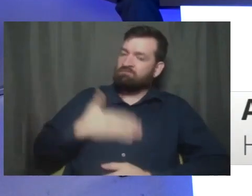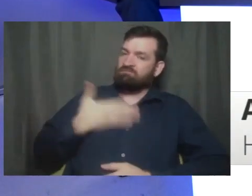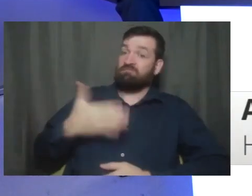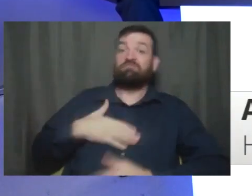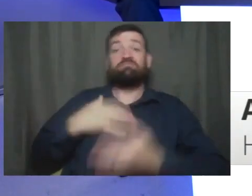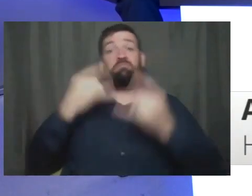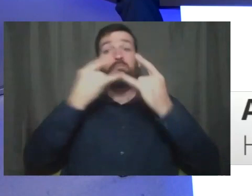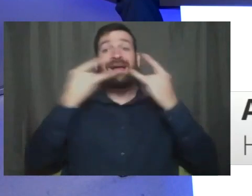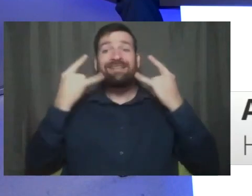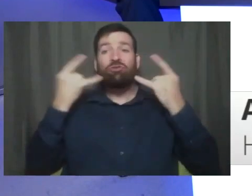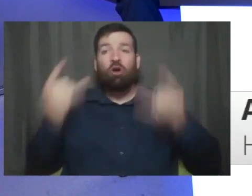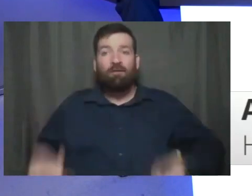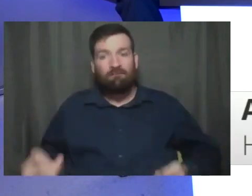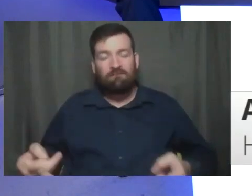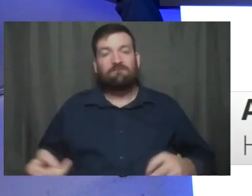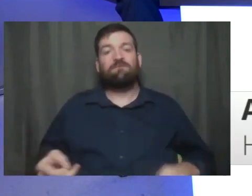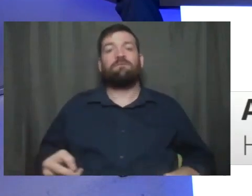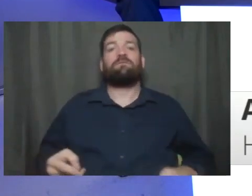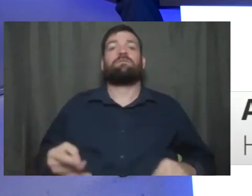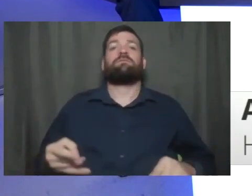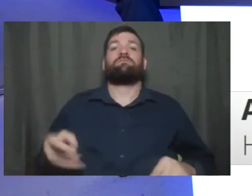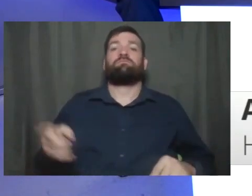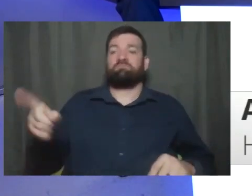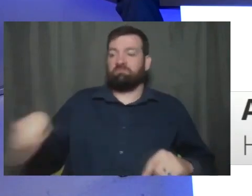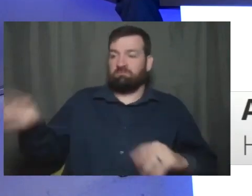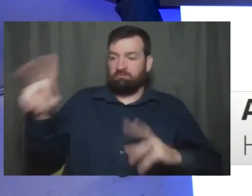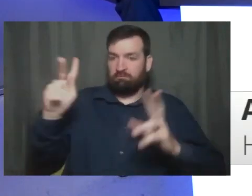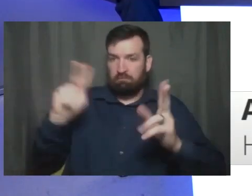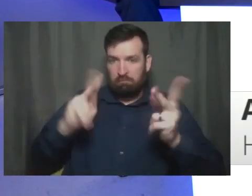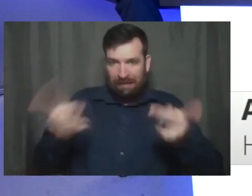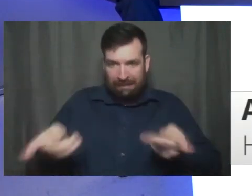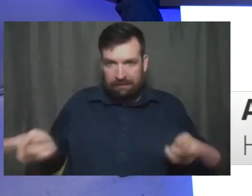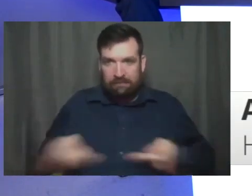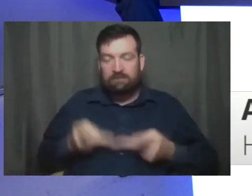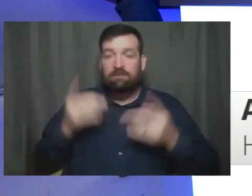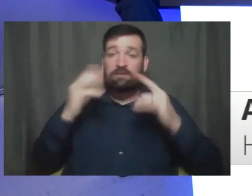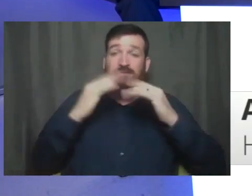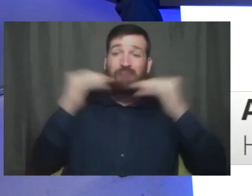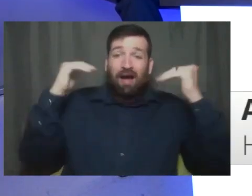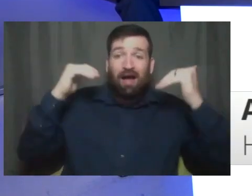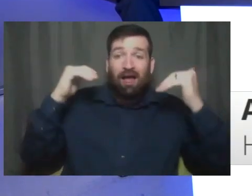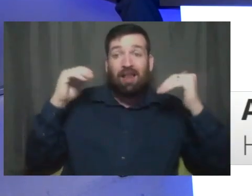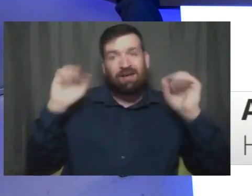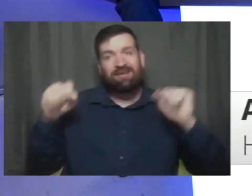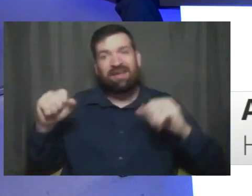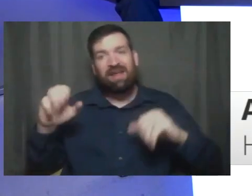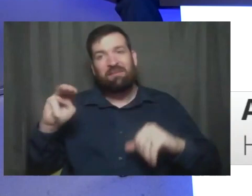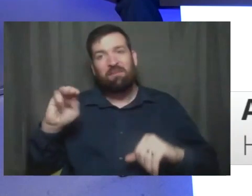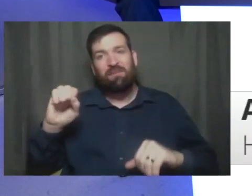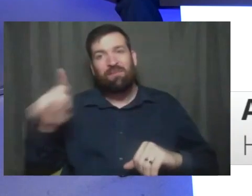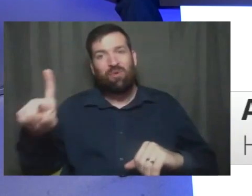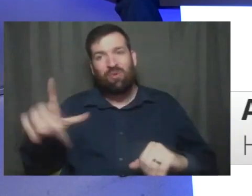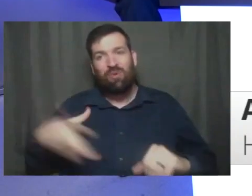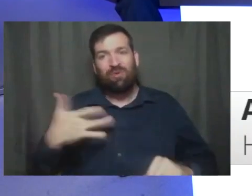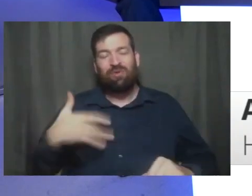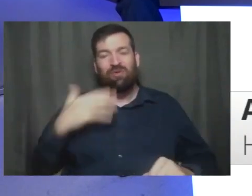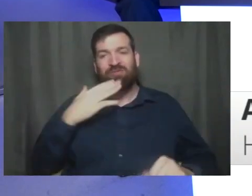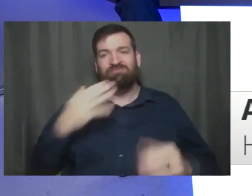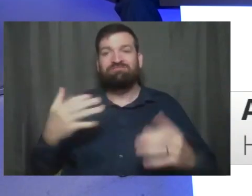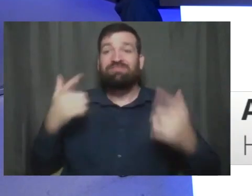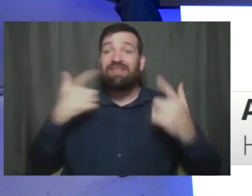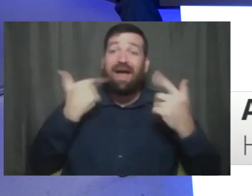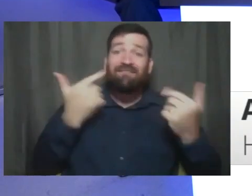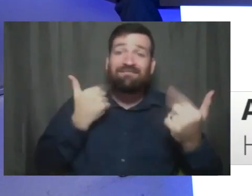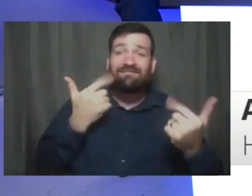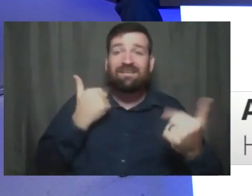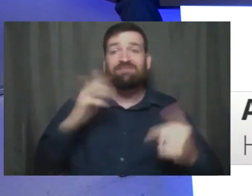out in public, you're right, going to these places where you can smile, because it's saying that smiling can improve your mood, just laughing, just finding yourself doing, like you said, your own